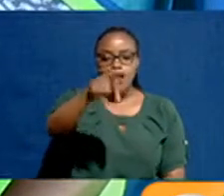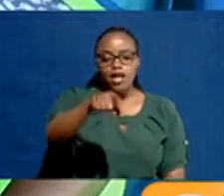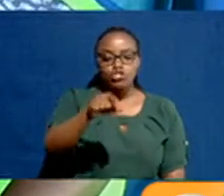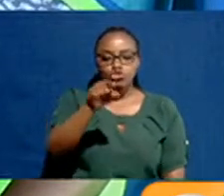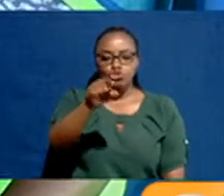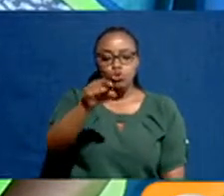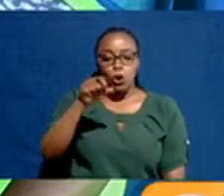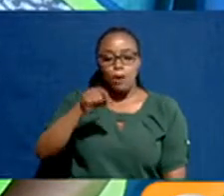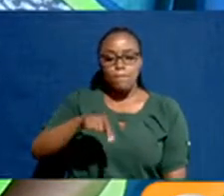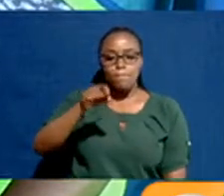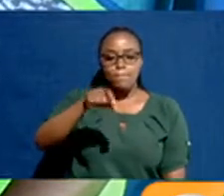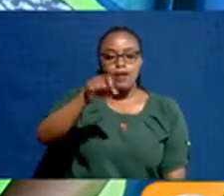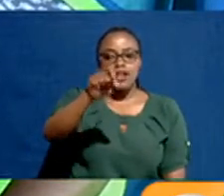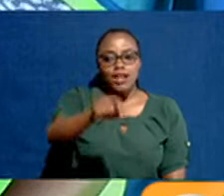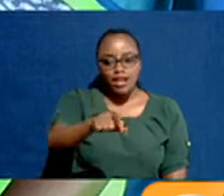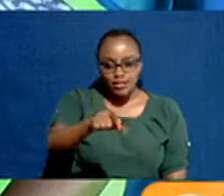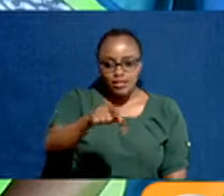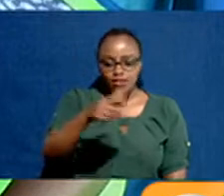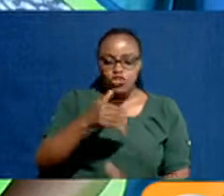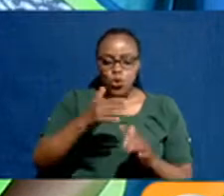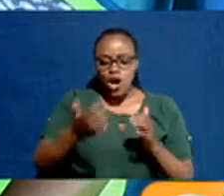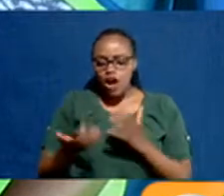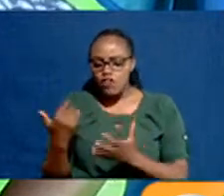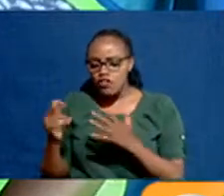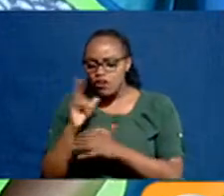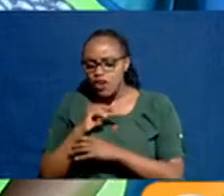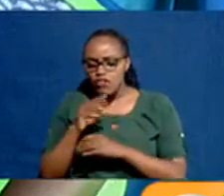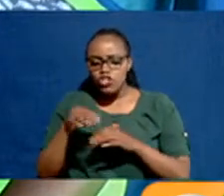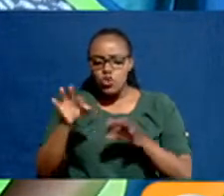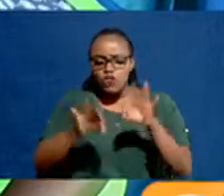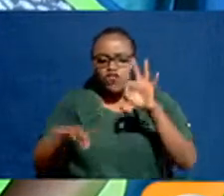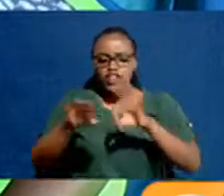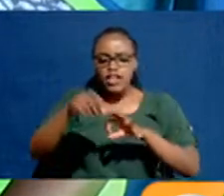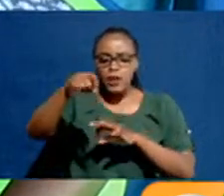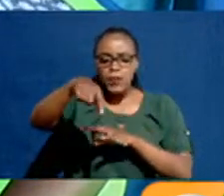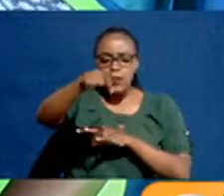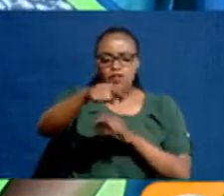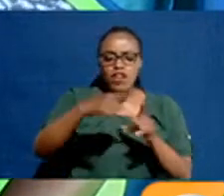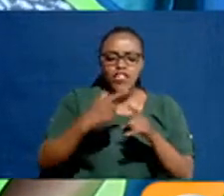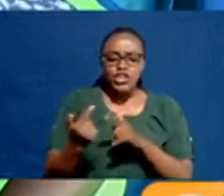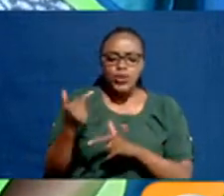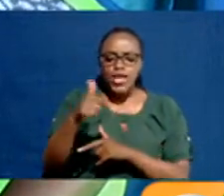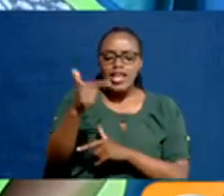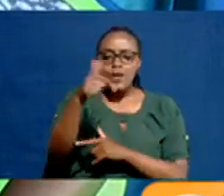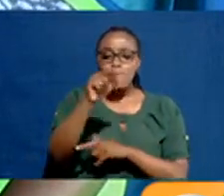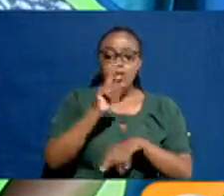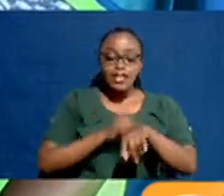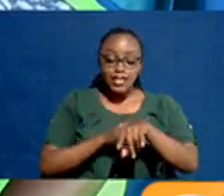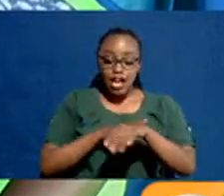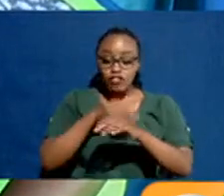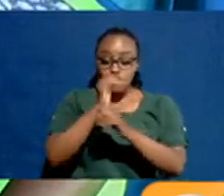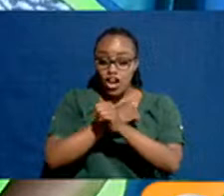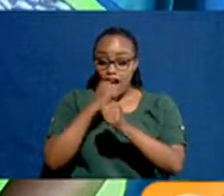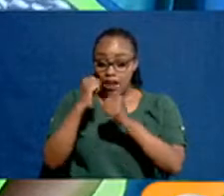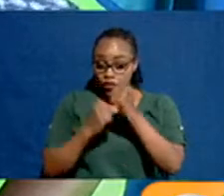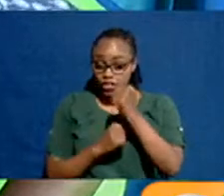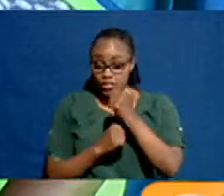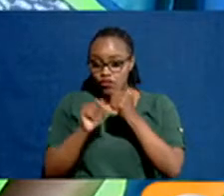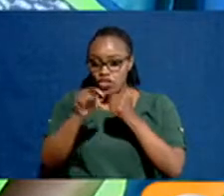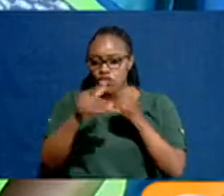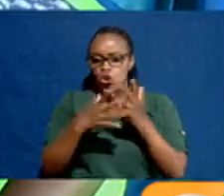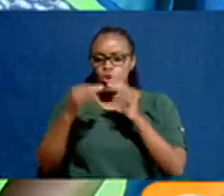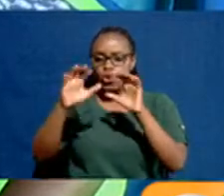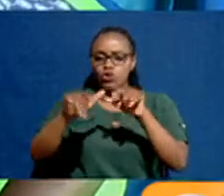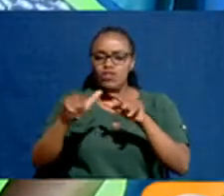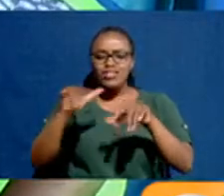plant, you wind, you apply fertilizer, you irrigate, when the time comes to harvest, you go to the